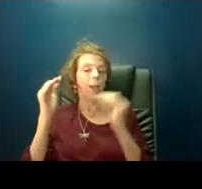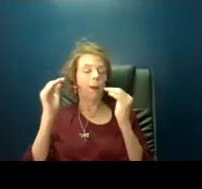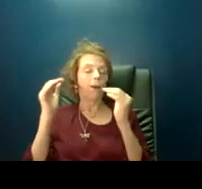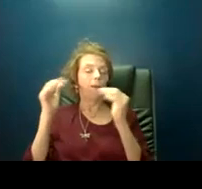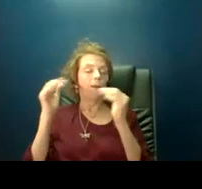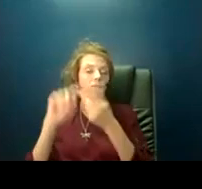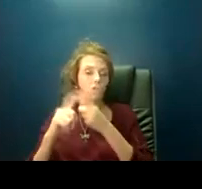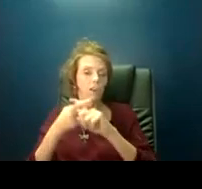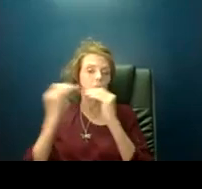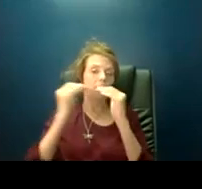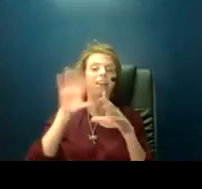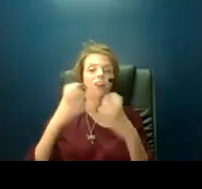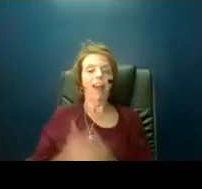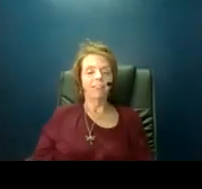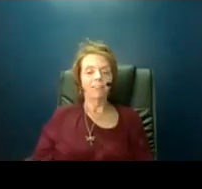class. So